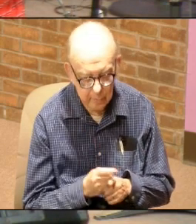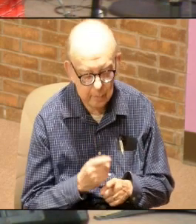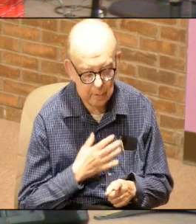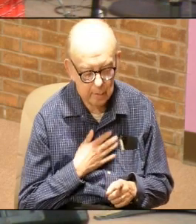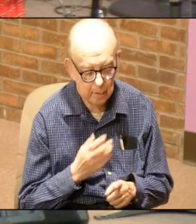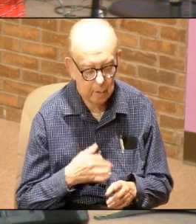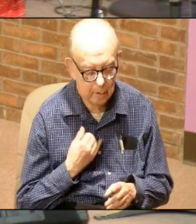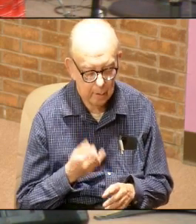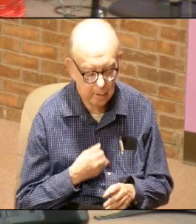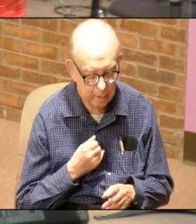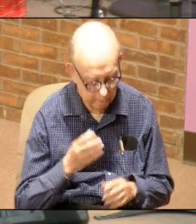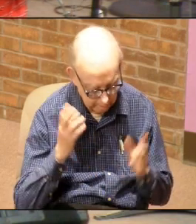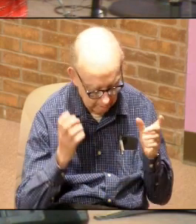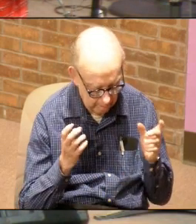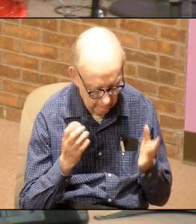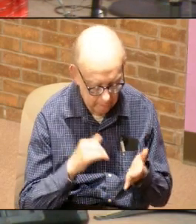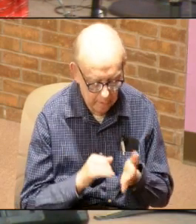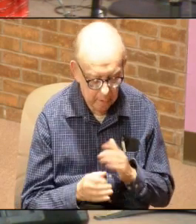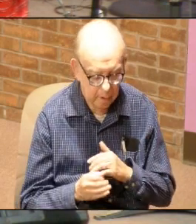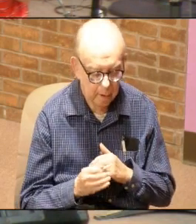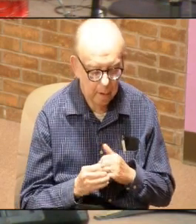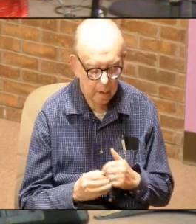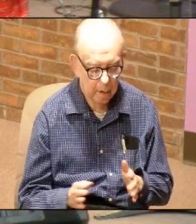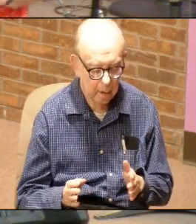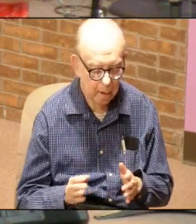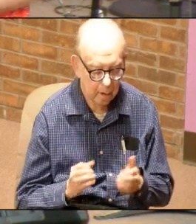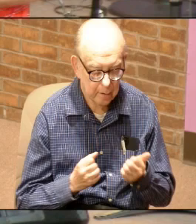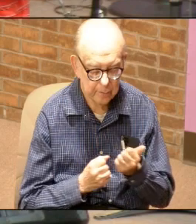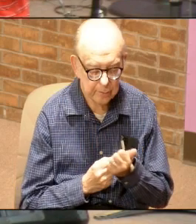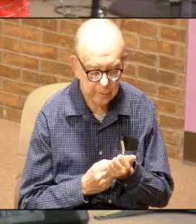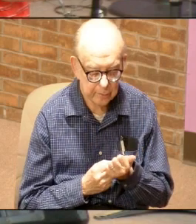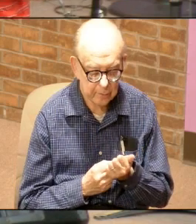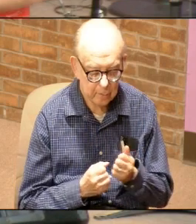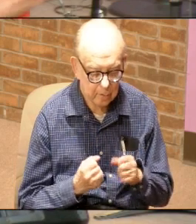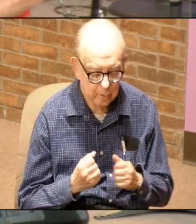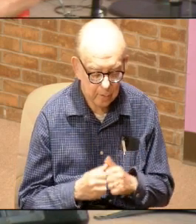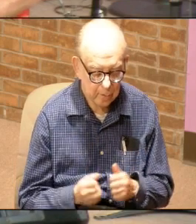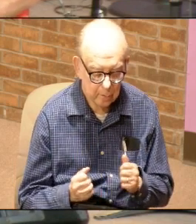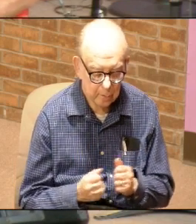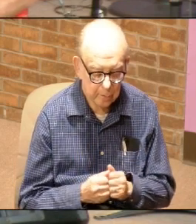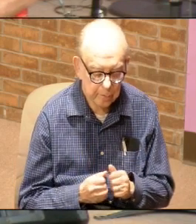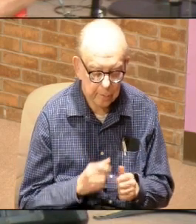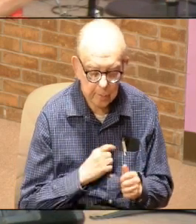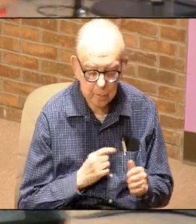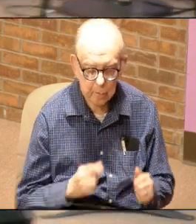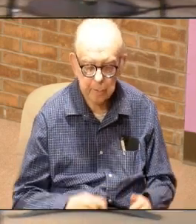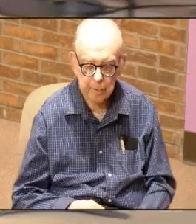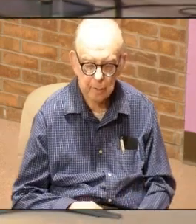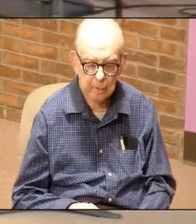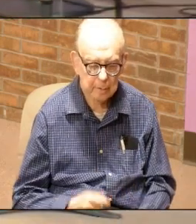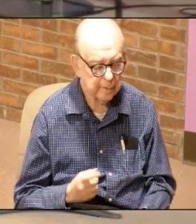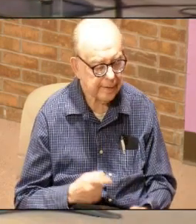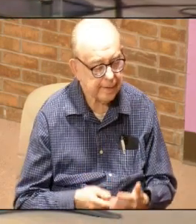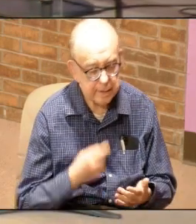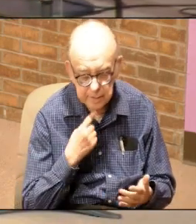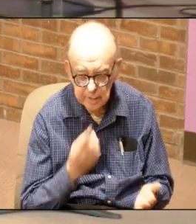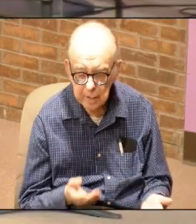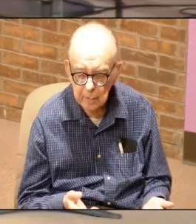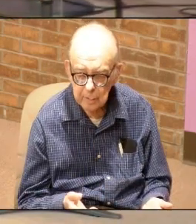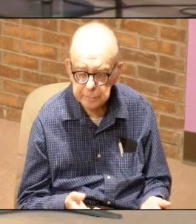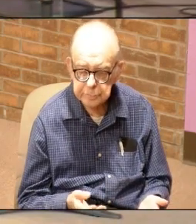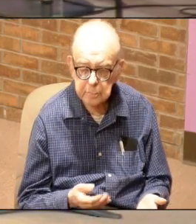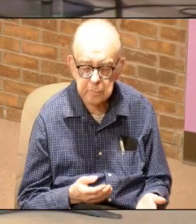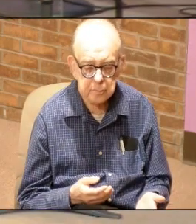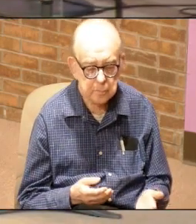joy and crown in this manner stands firm in the Lord, dear friends. So what's he saying?